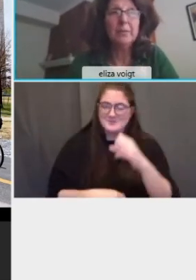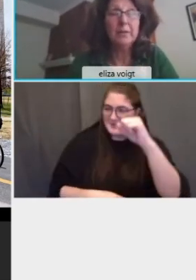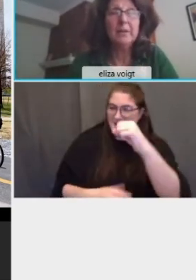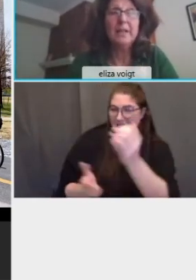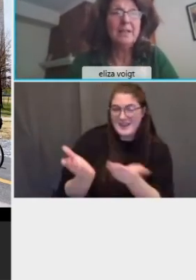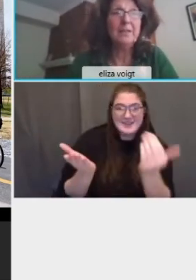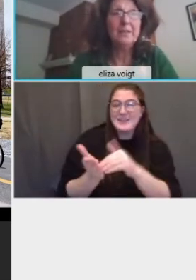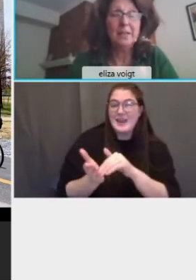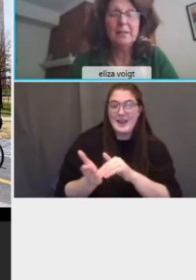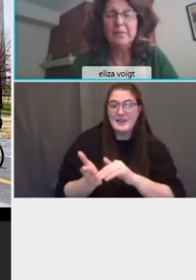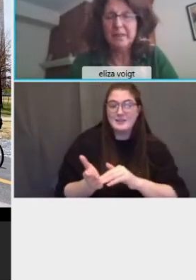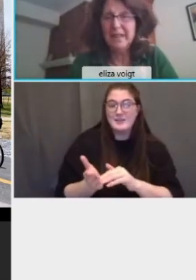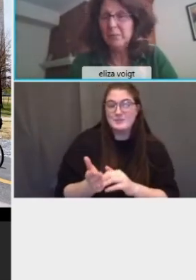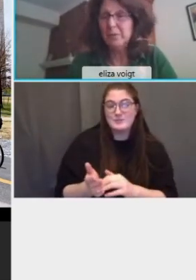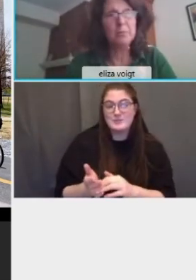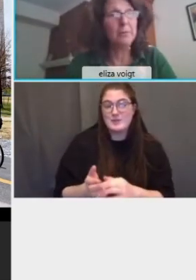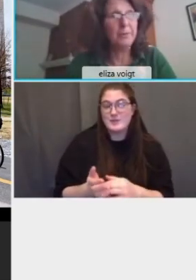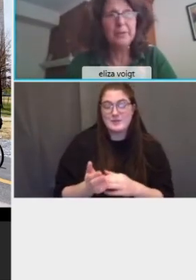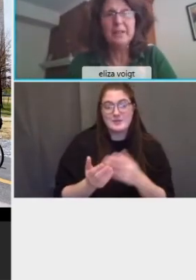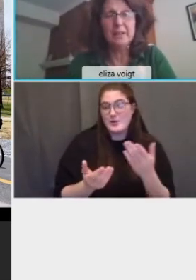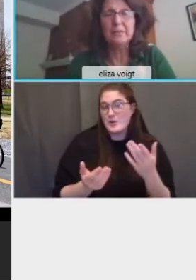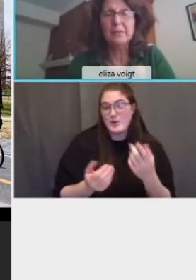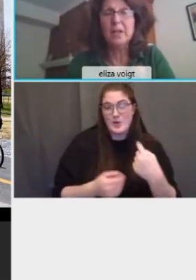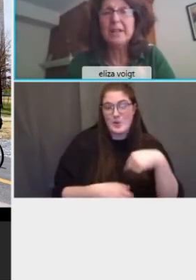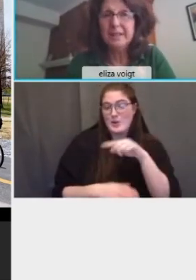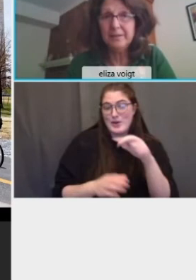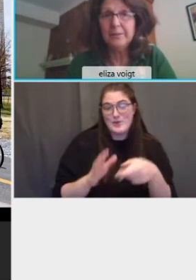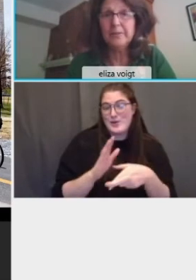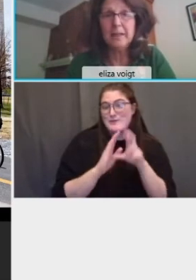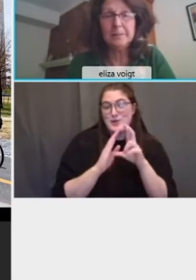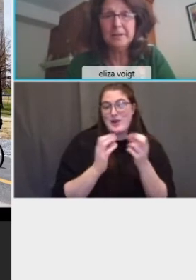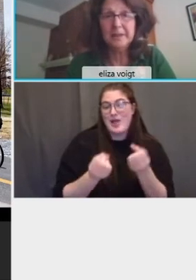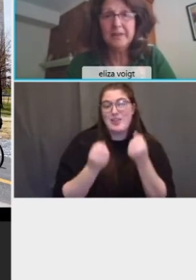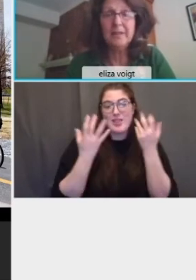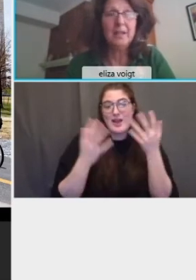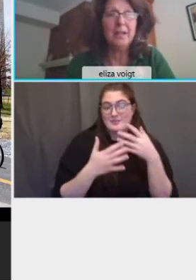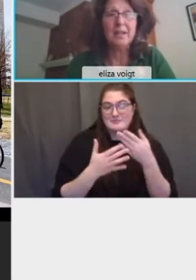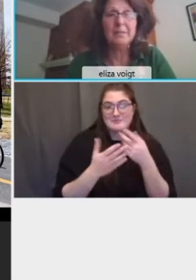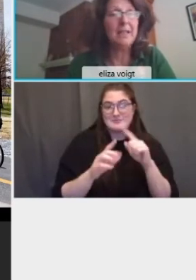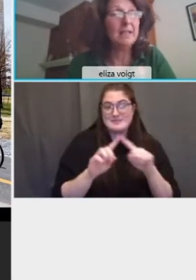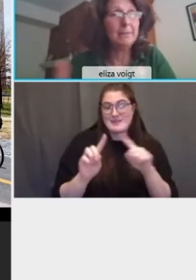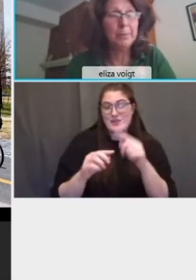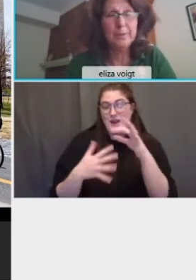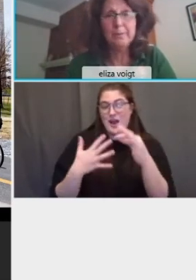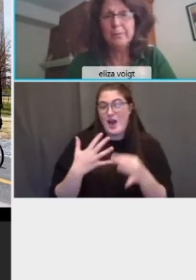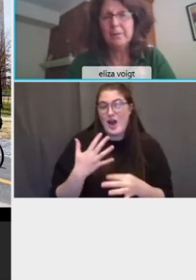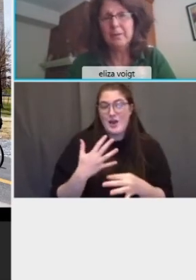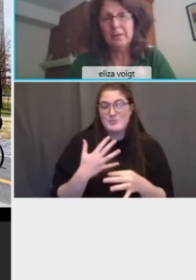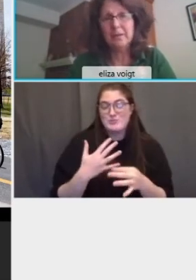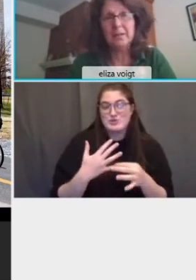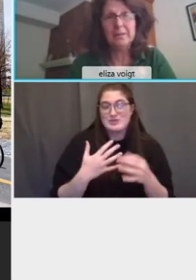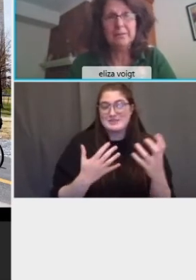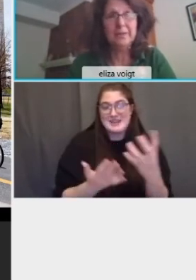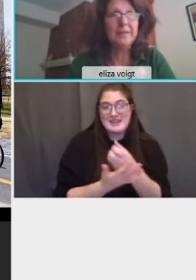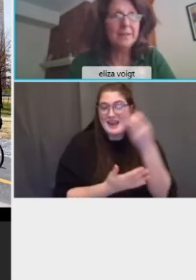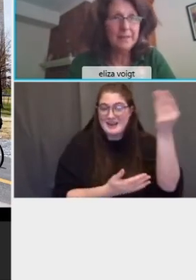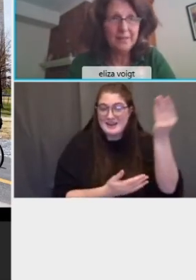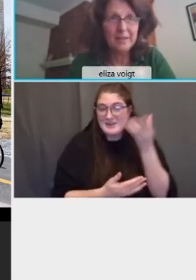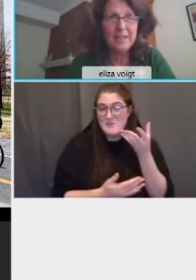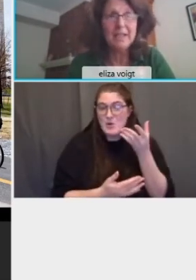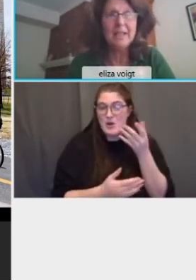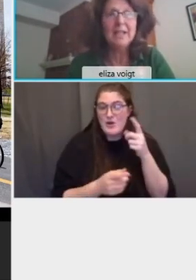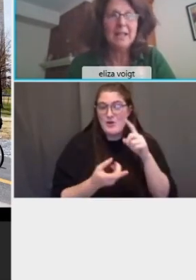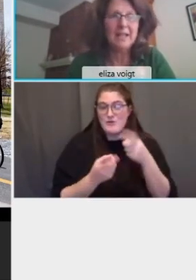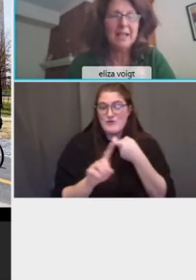again, again, we're reviewing a variety of different options, getting input from our friends